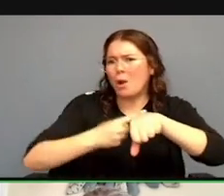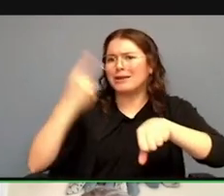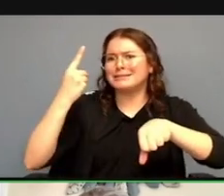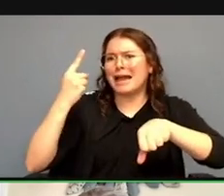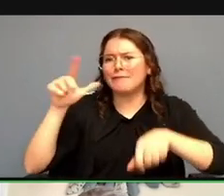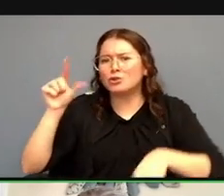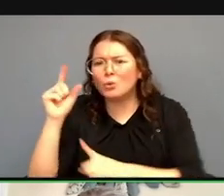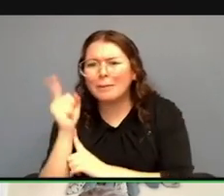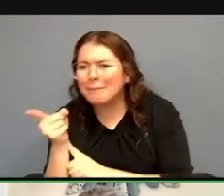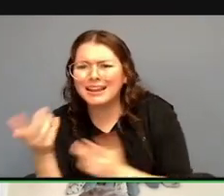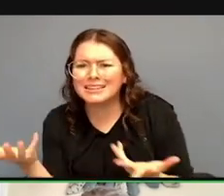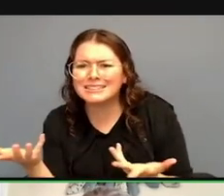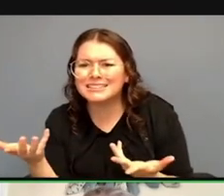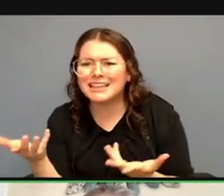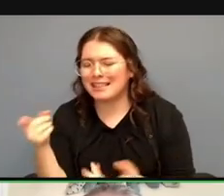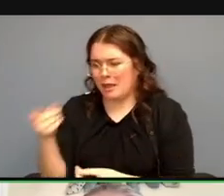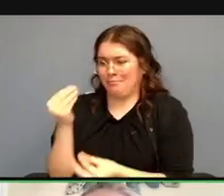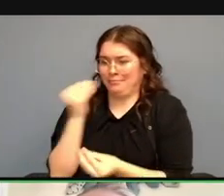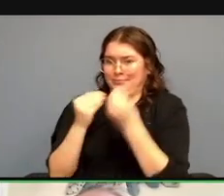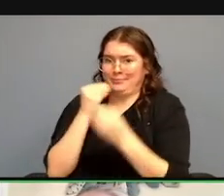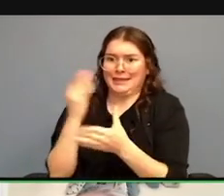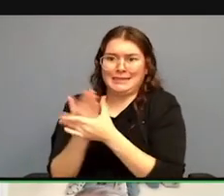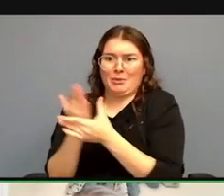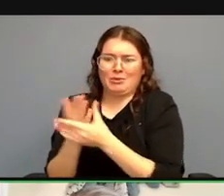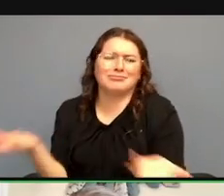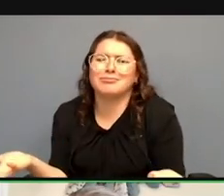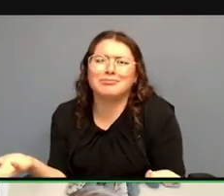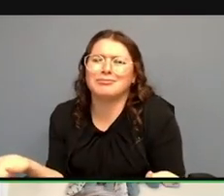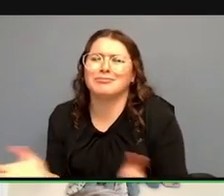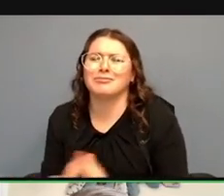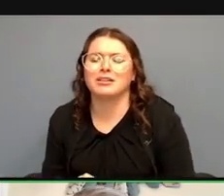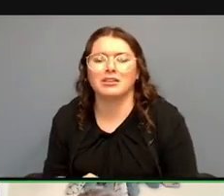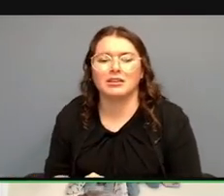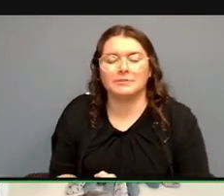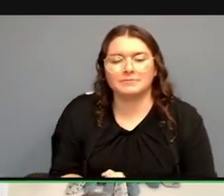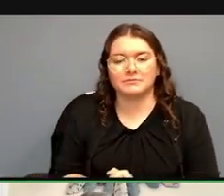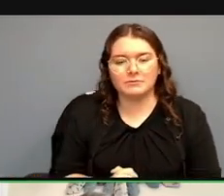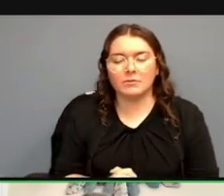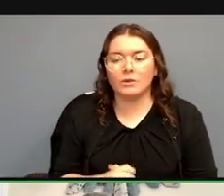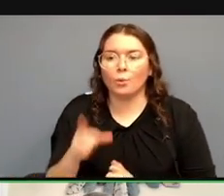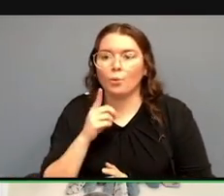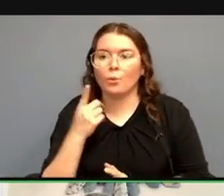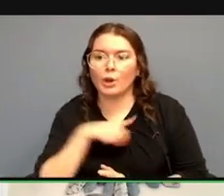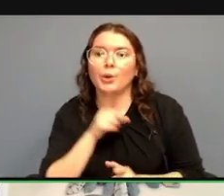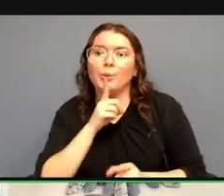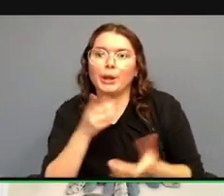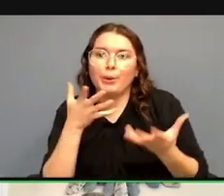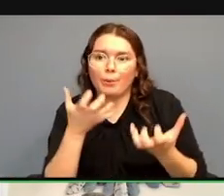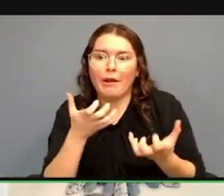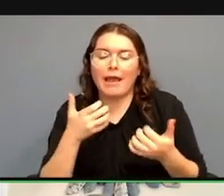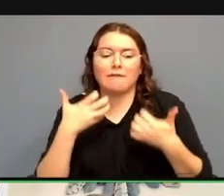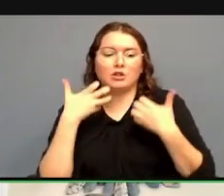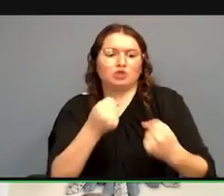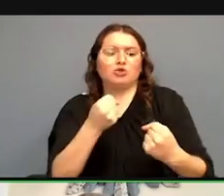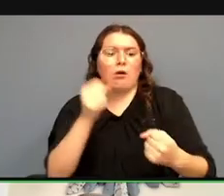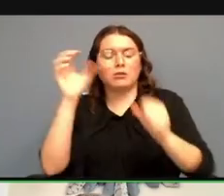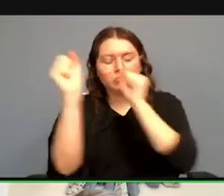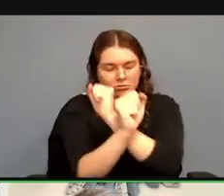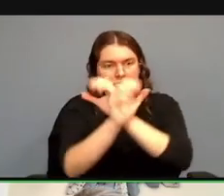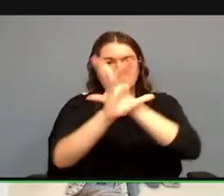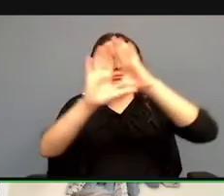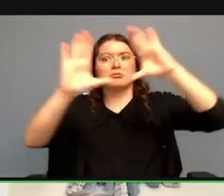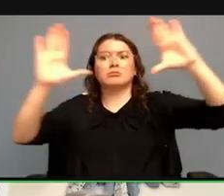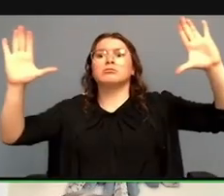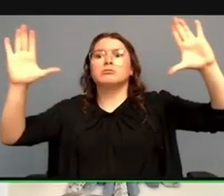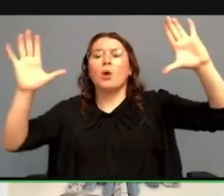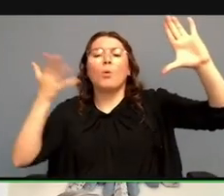it looks like when Johnny eats a peanut butter sandwich. So we really want to get a really strong picture of what the student's day